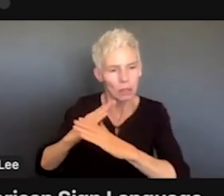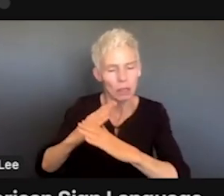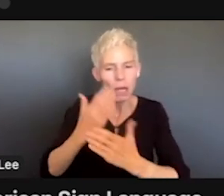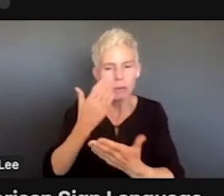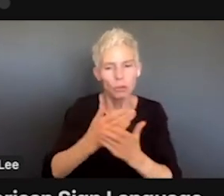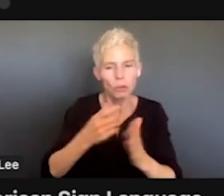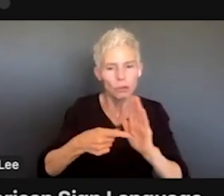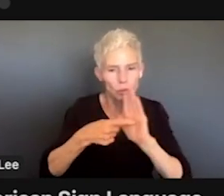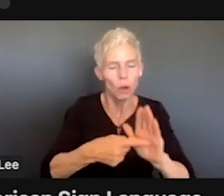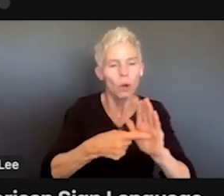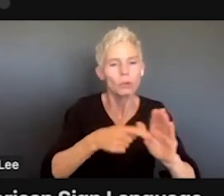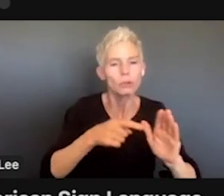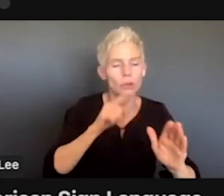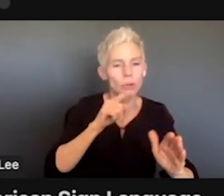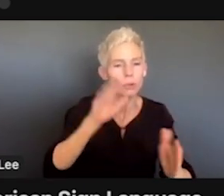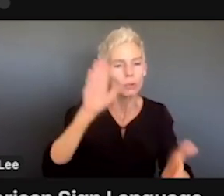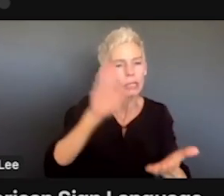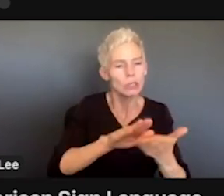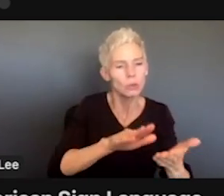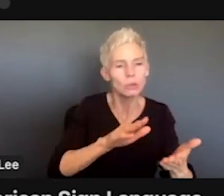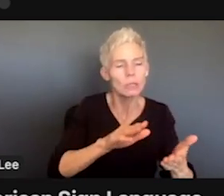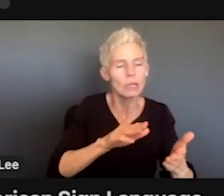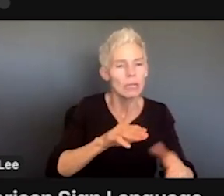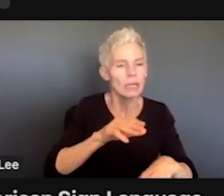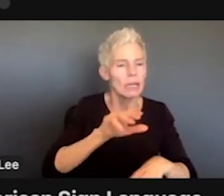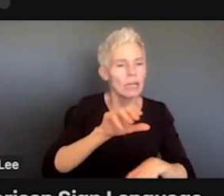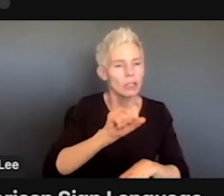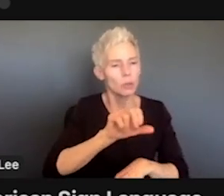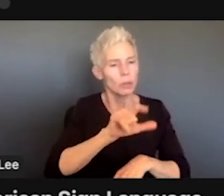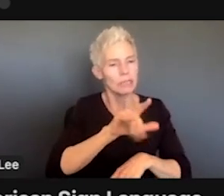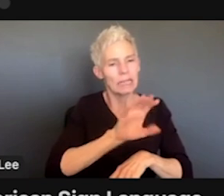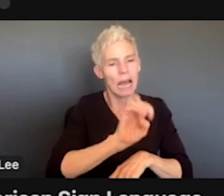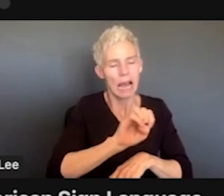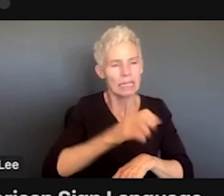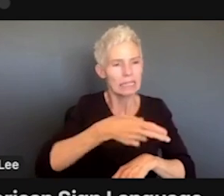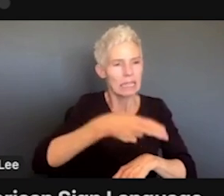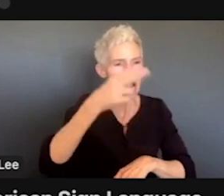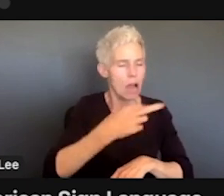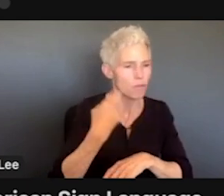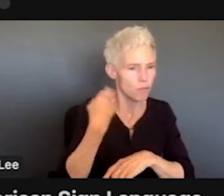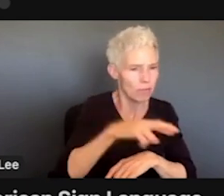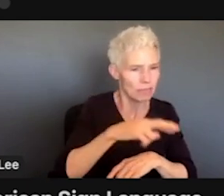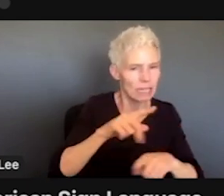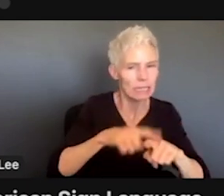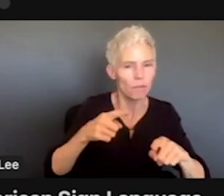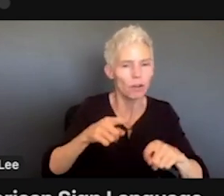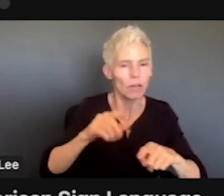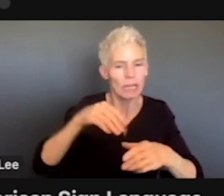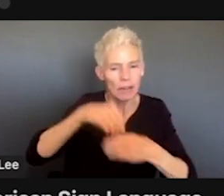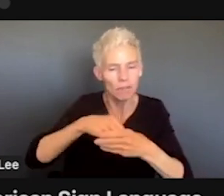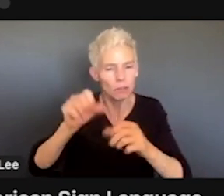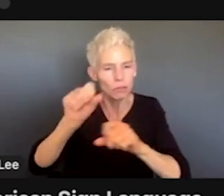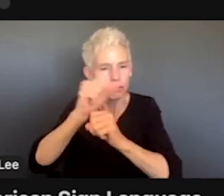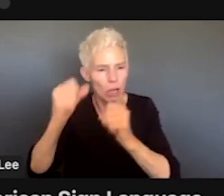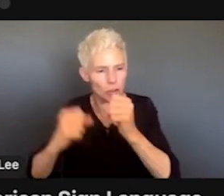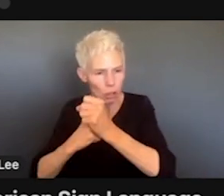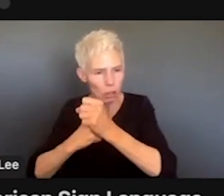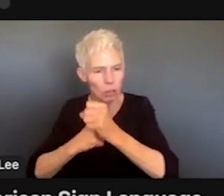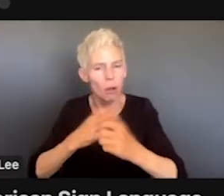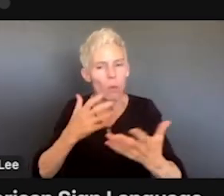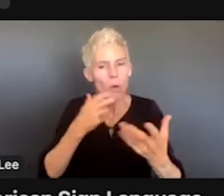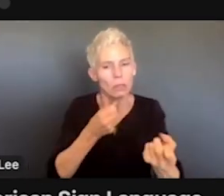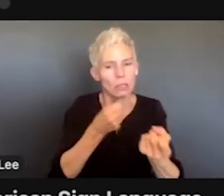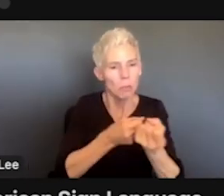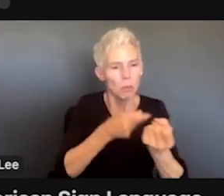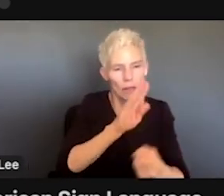on bridges and other high-risk infrastructure. I know AFSP and other groups are looking forward to supporting the bill this Congress and working